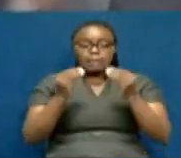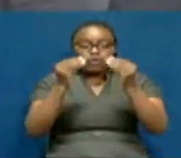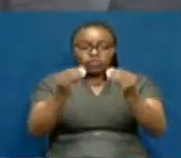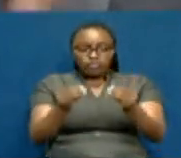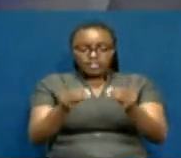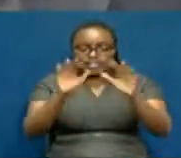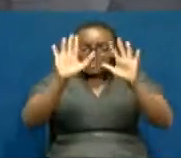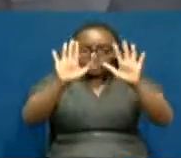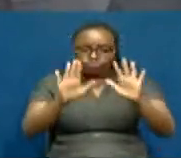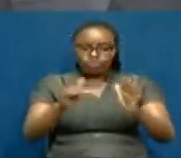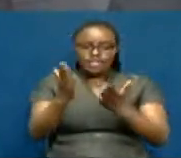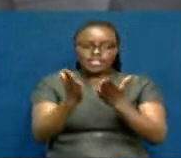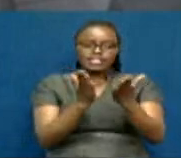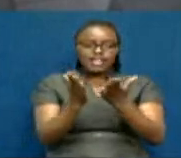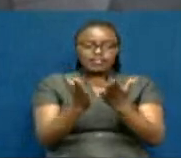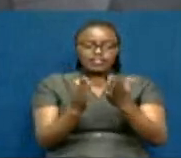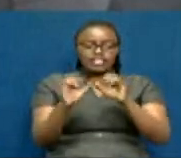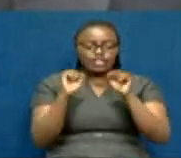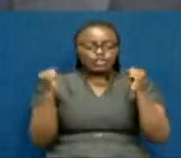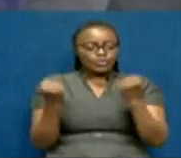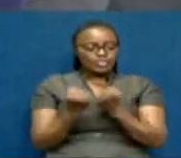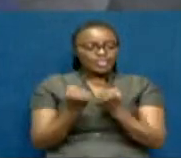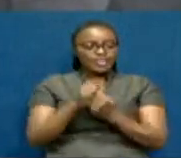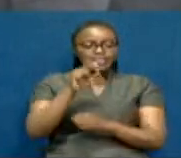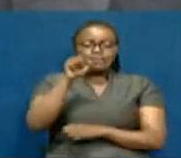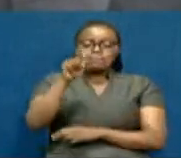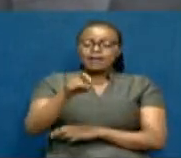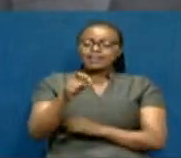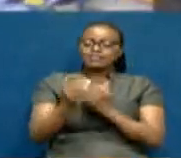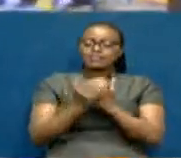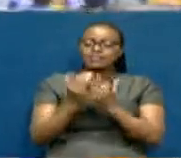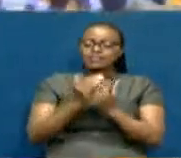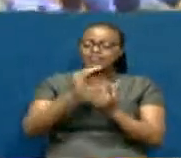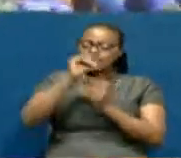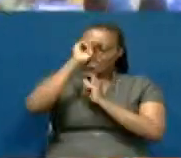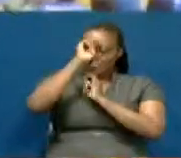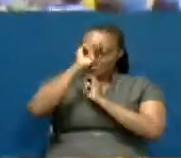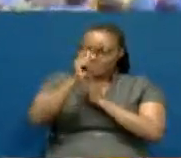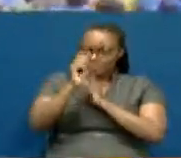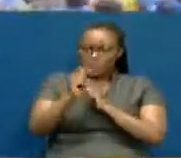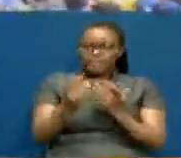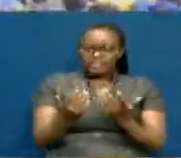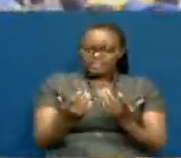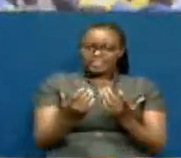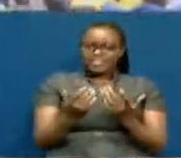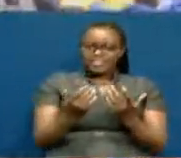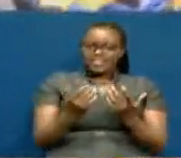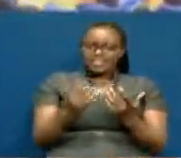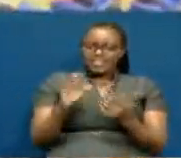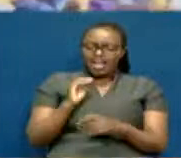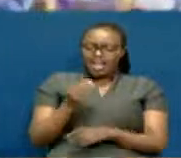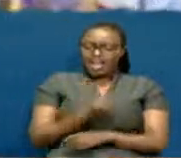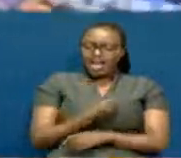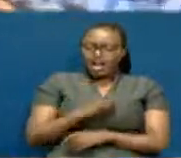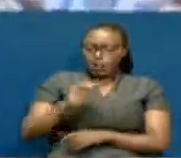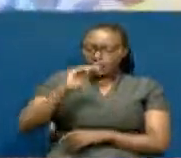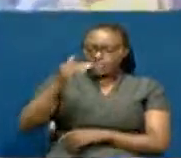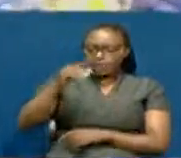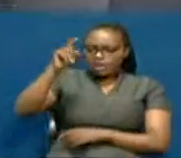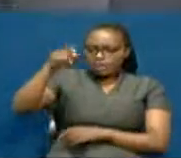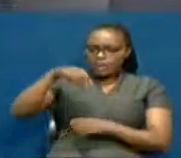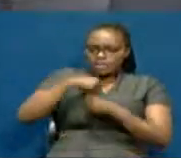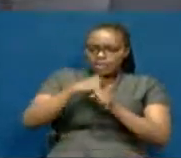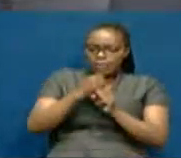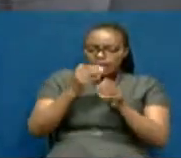an essential service to society and must be treated with respect. And our streets must also be